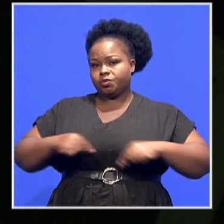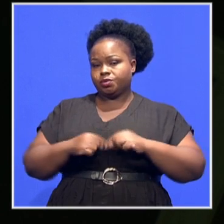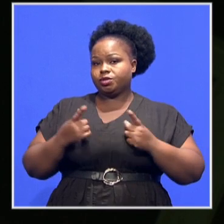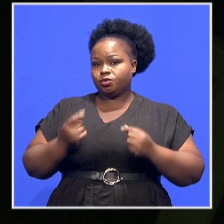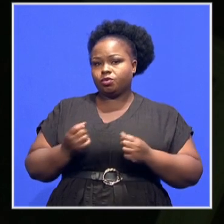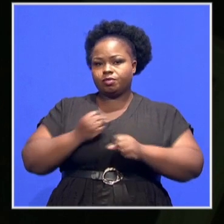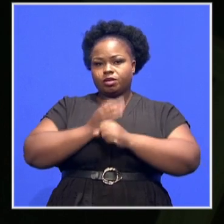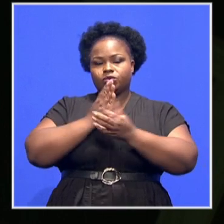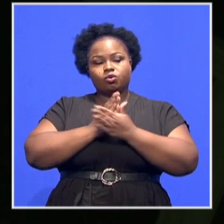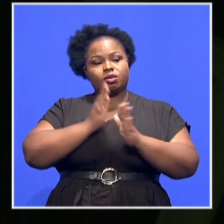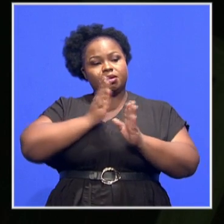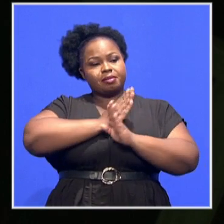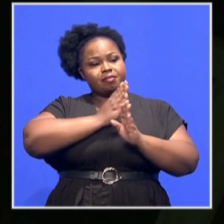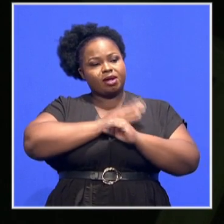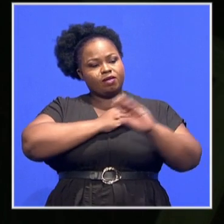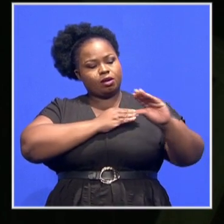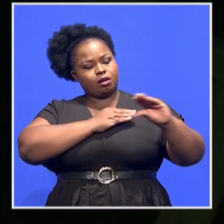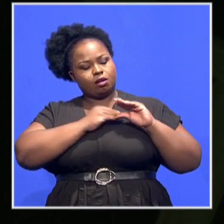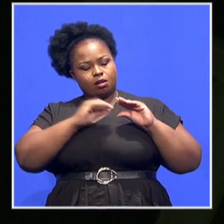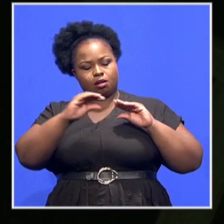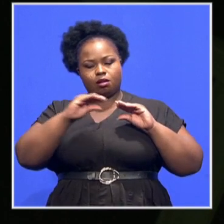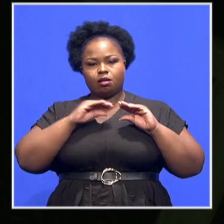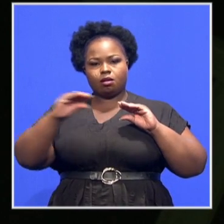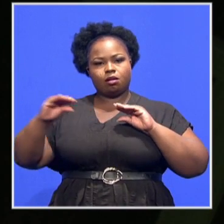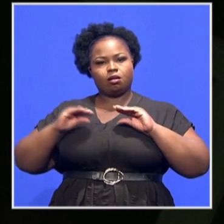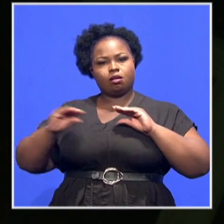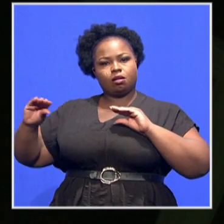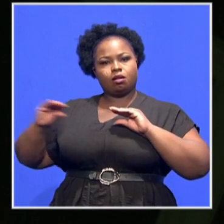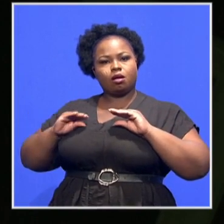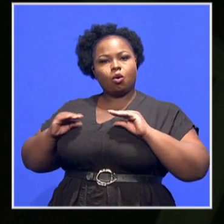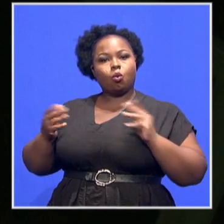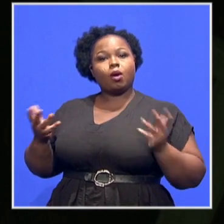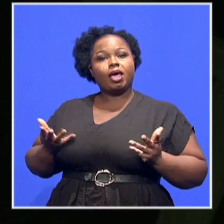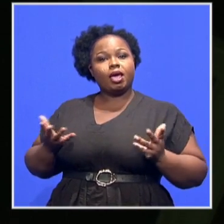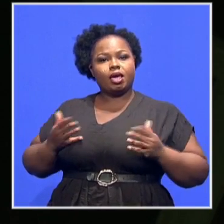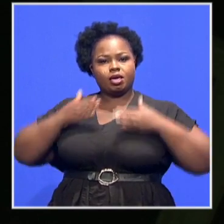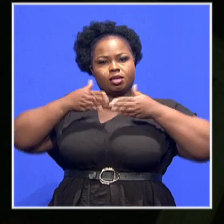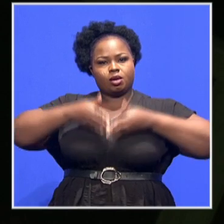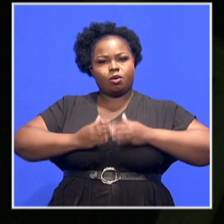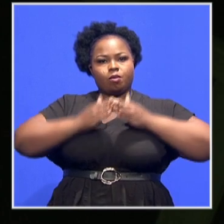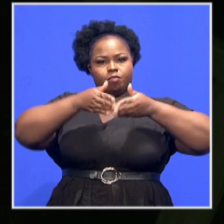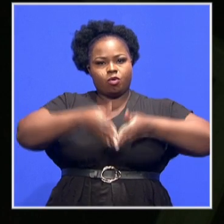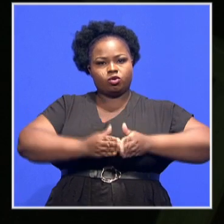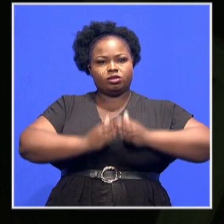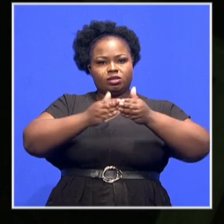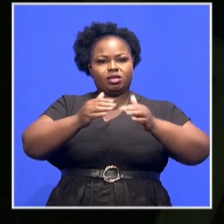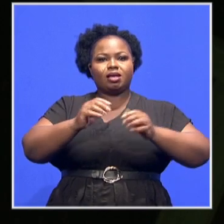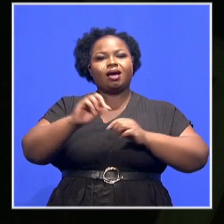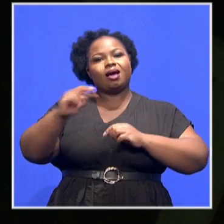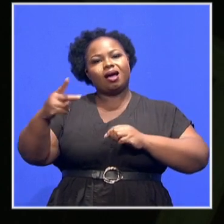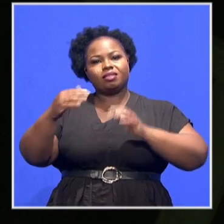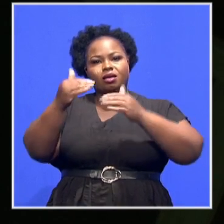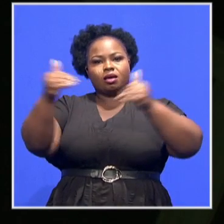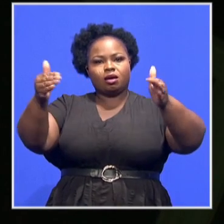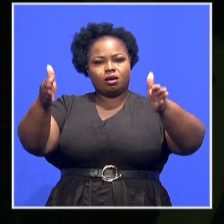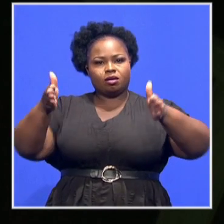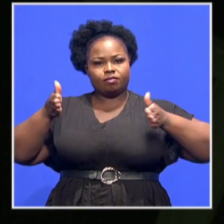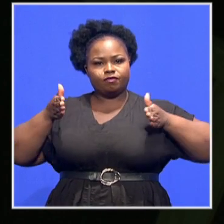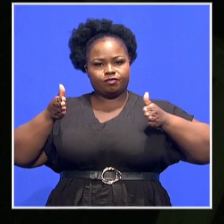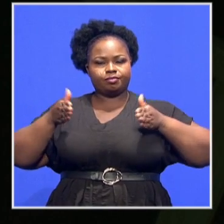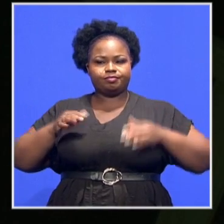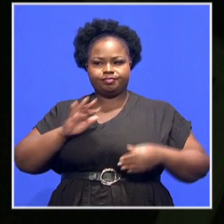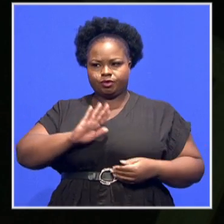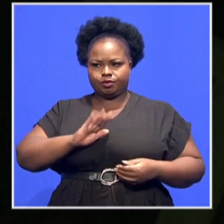private investment in our ports and certain container corridors. The third area